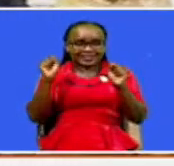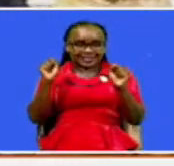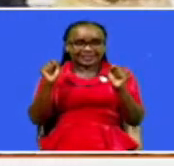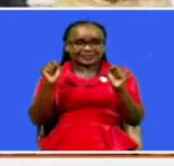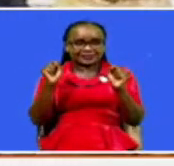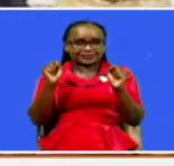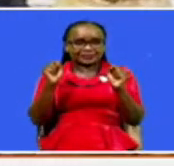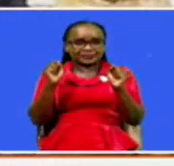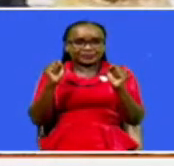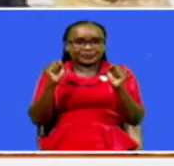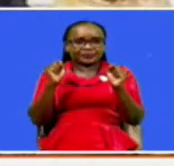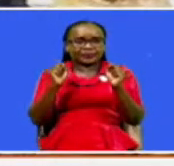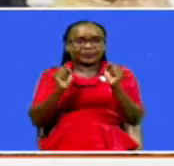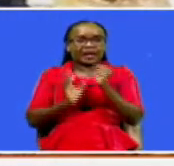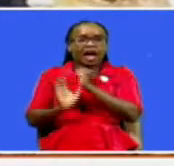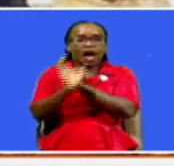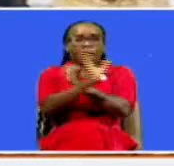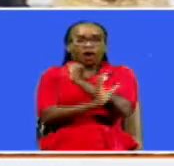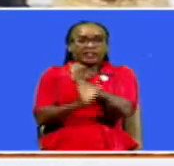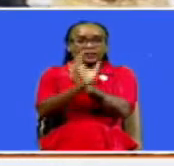I assume as deputy president